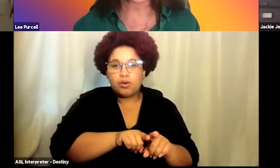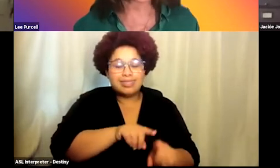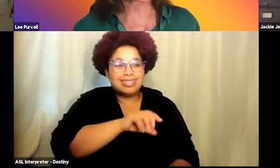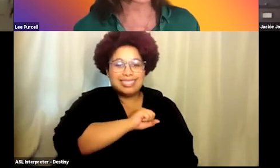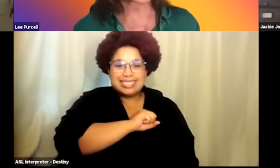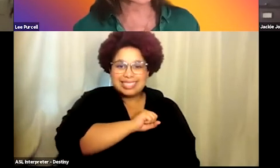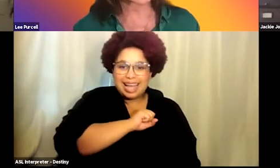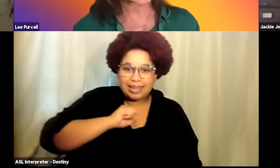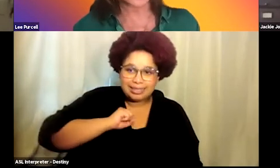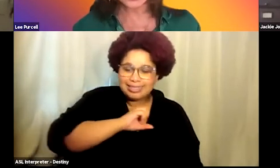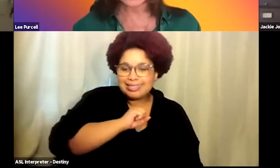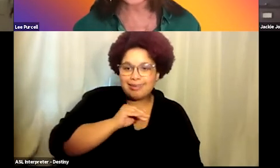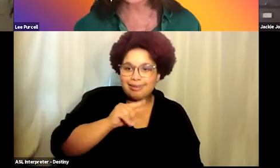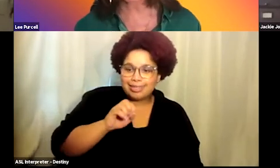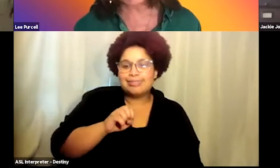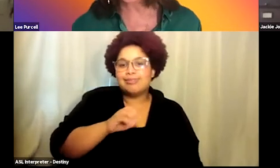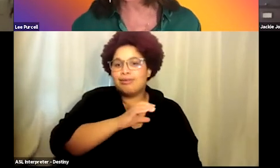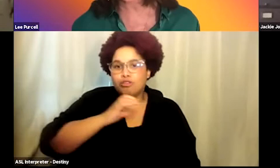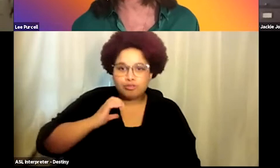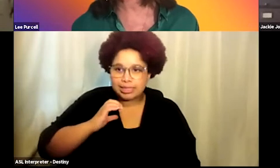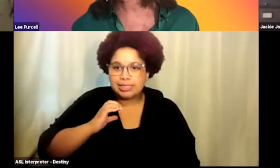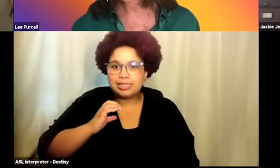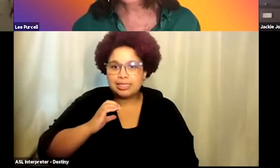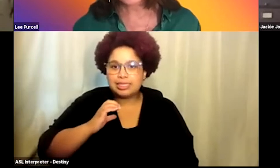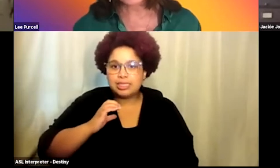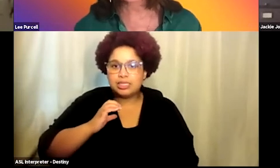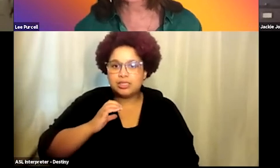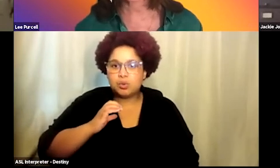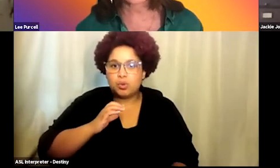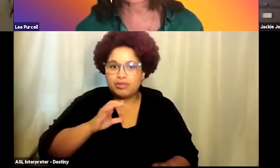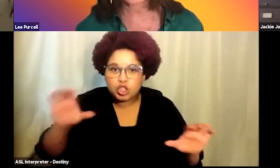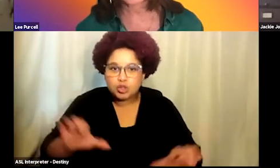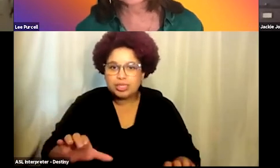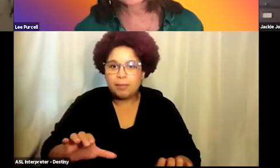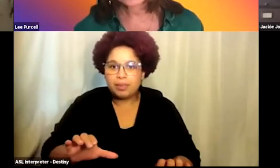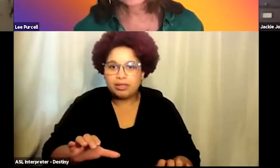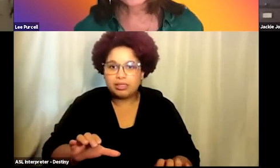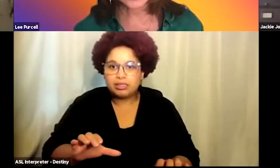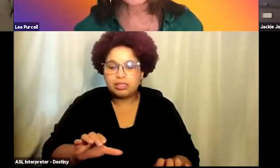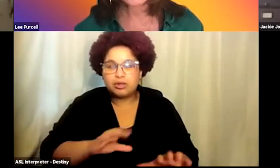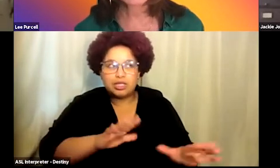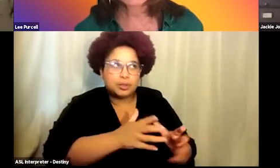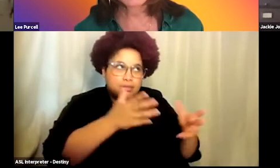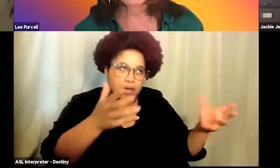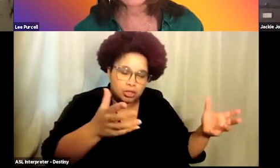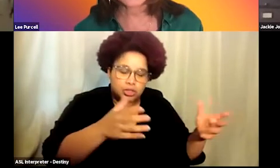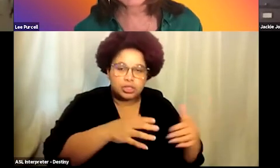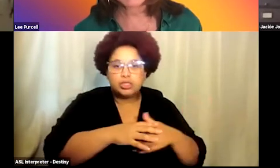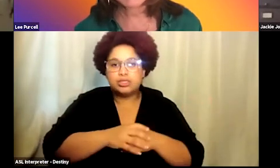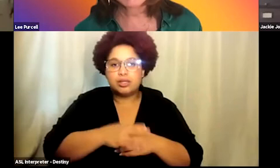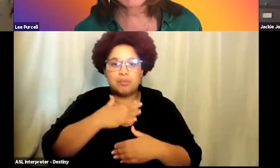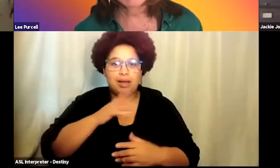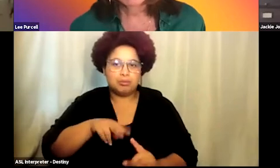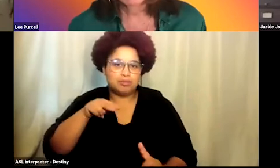Congress are doing for older people, which is basically nothing, and are very, very little. So that's my